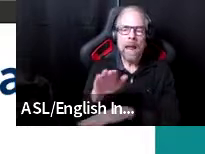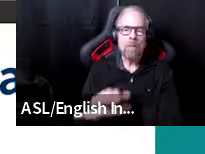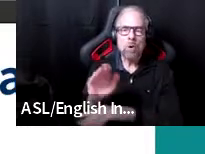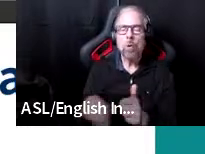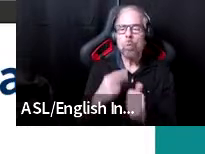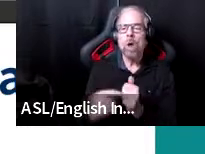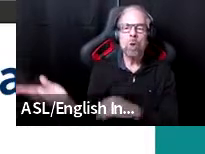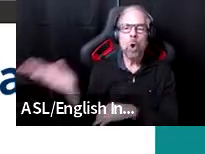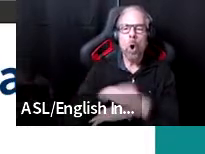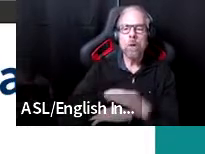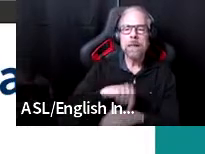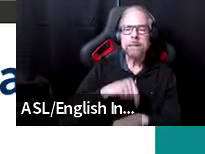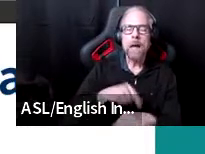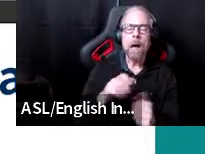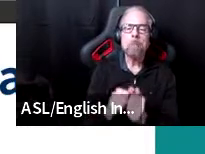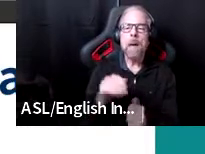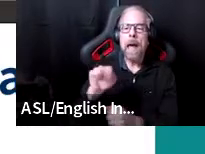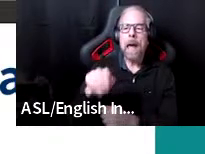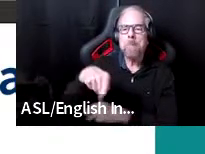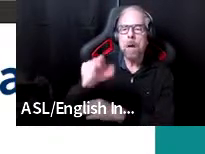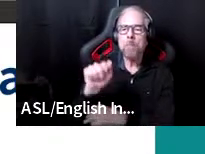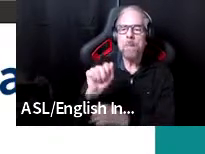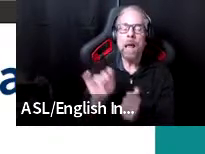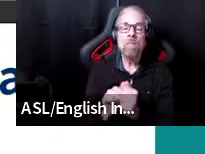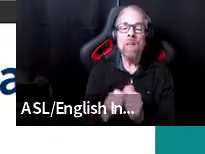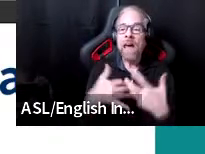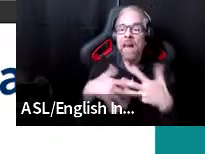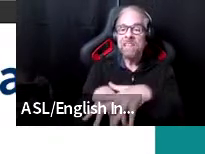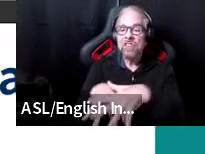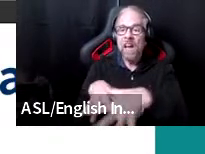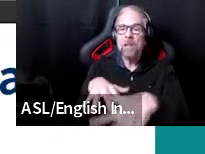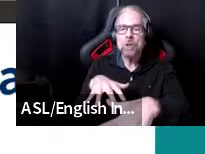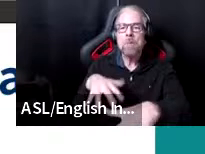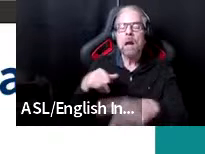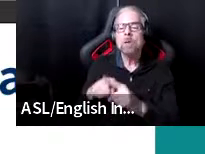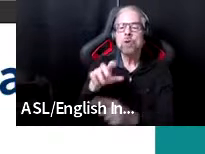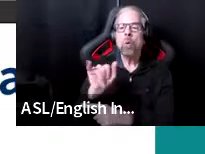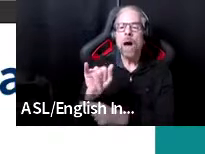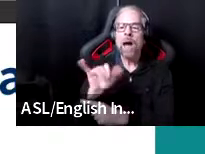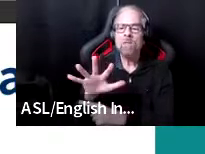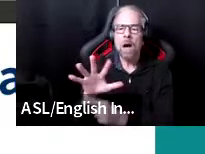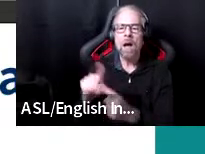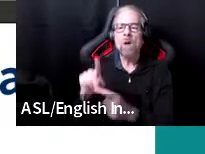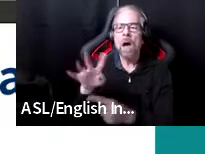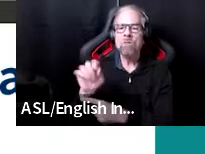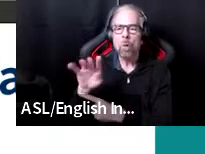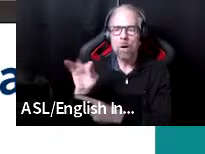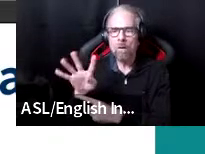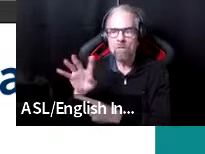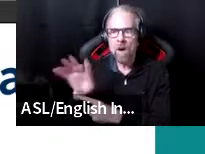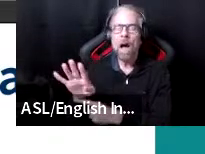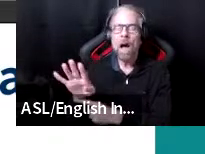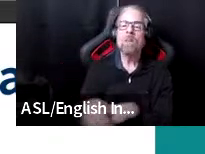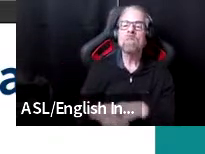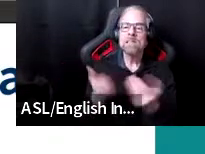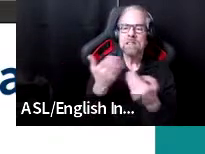The MLPA, the congestion is backing up to the I-5, I-405 split down in North Portland. But with the MLPA with 2